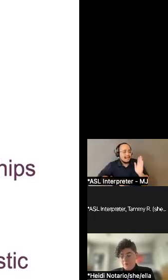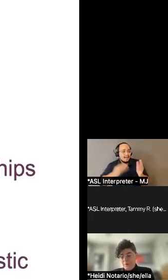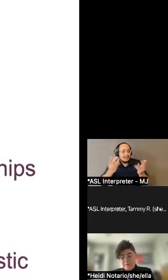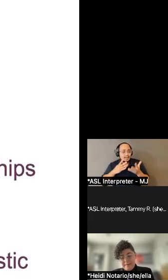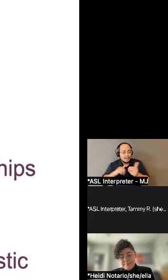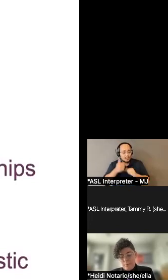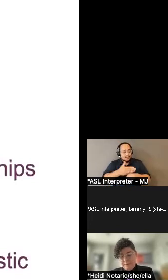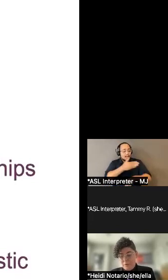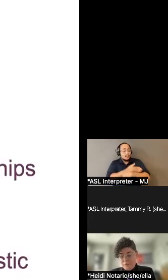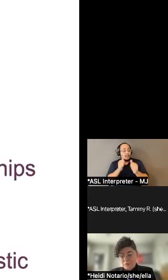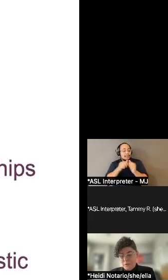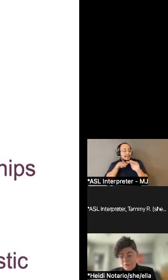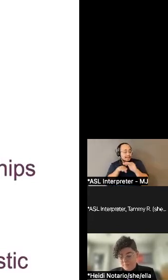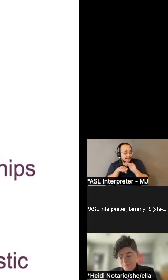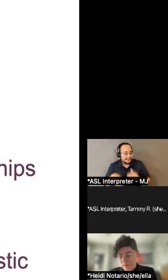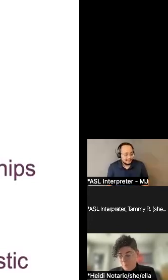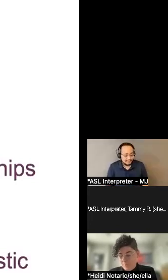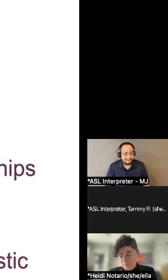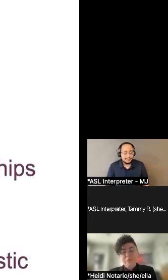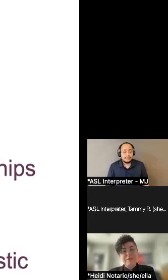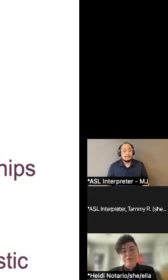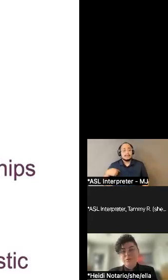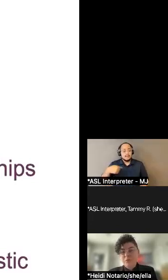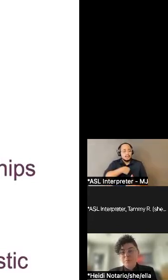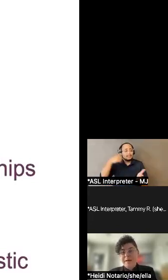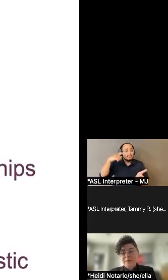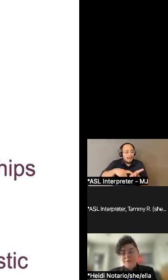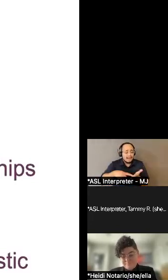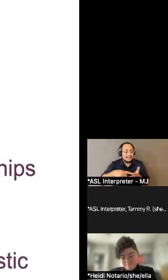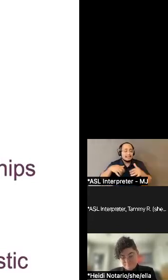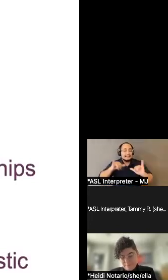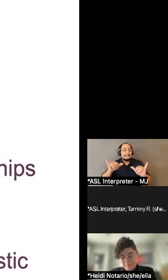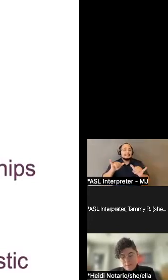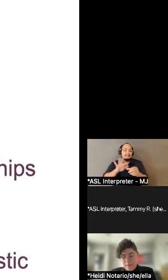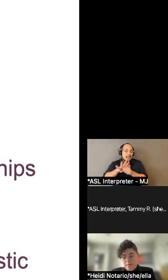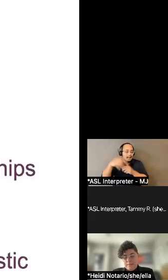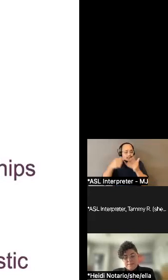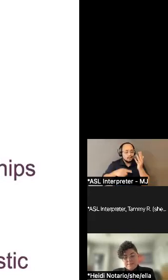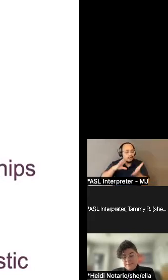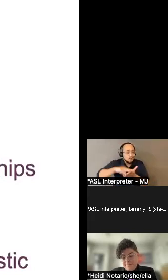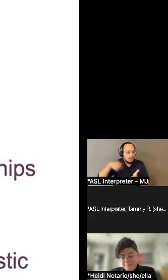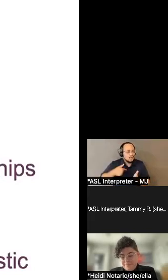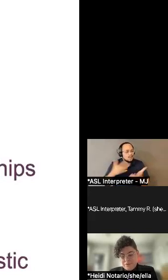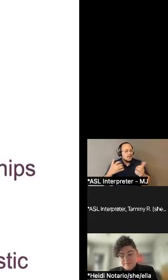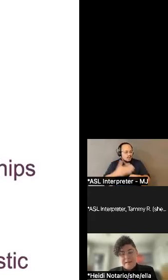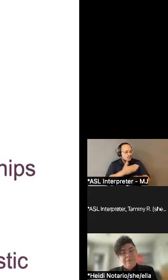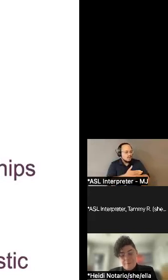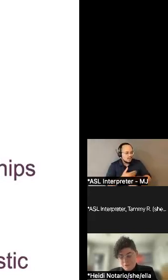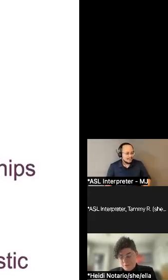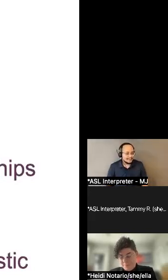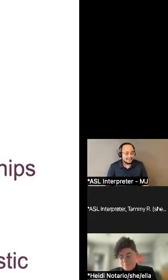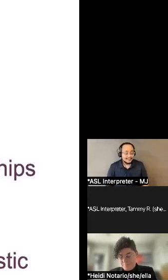We recognize that we have lots to learn and we want to continue to do better. This event features